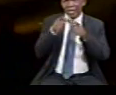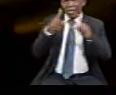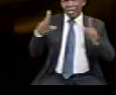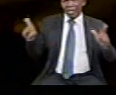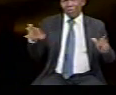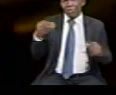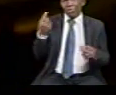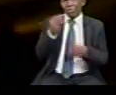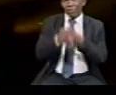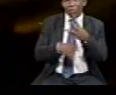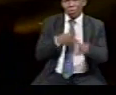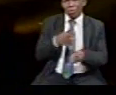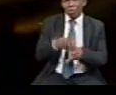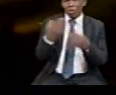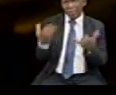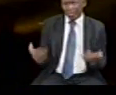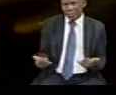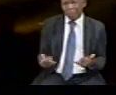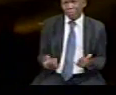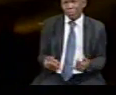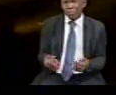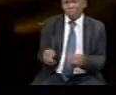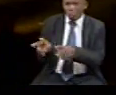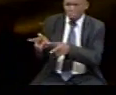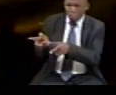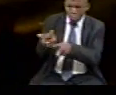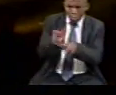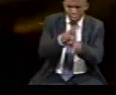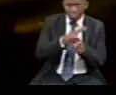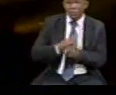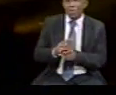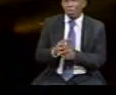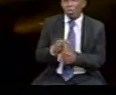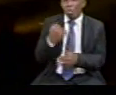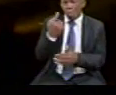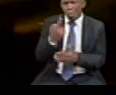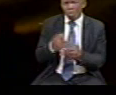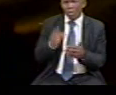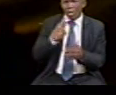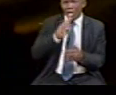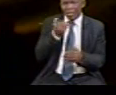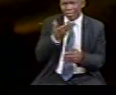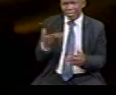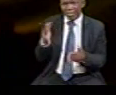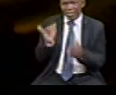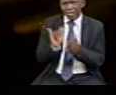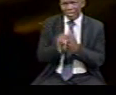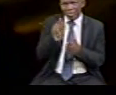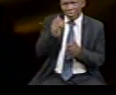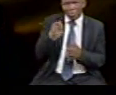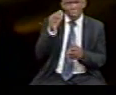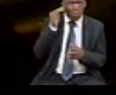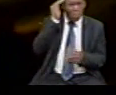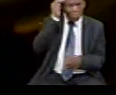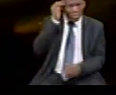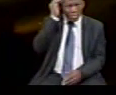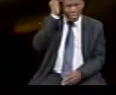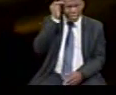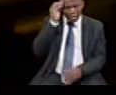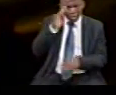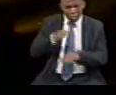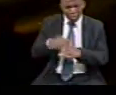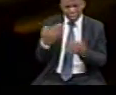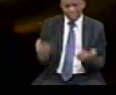are the things you meditate on now? Do you meditate more on the images you see on social media? Do